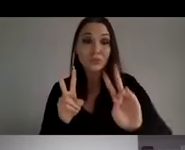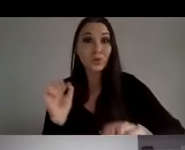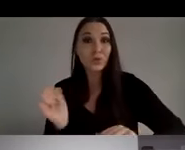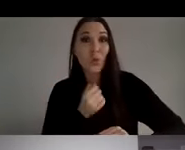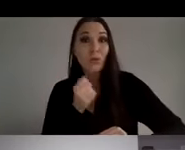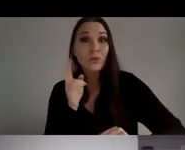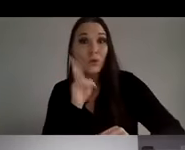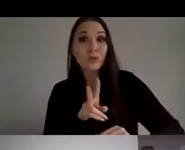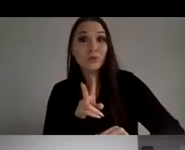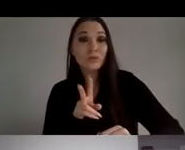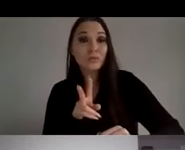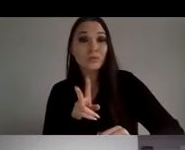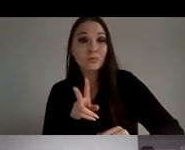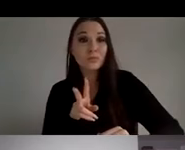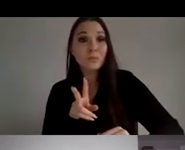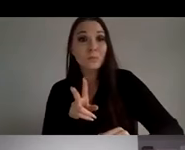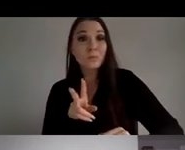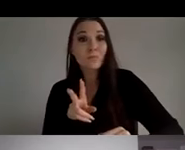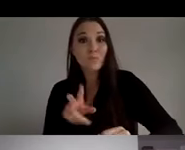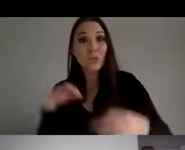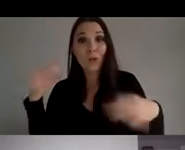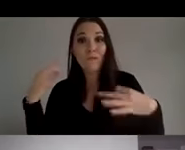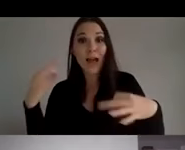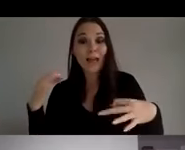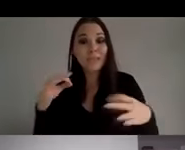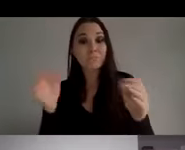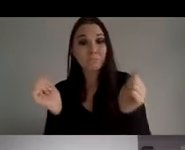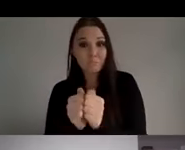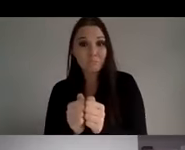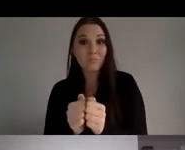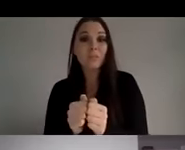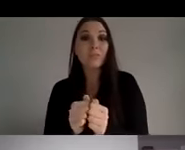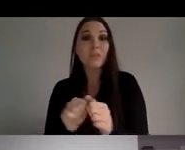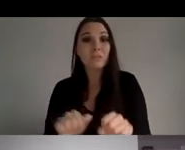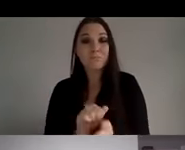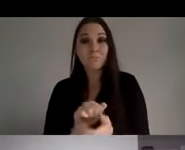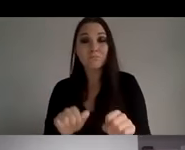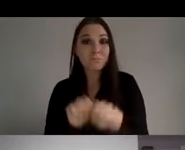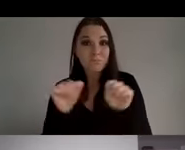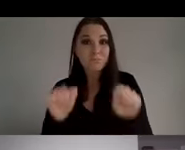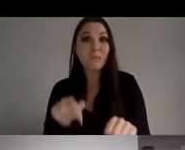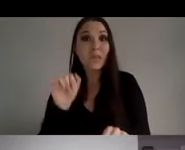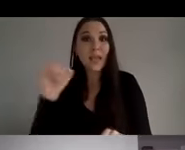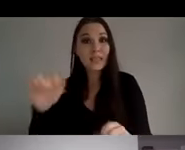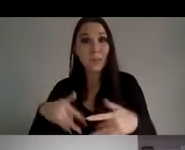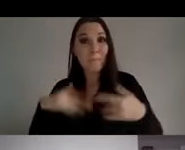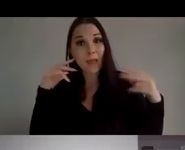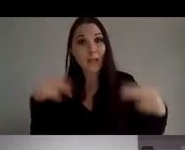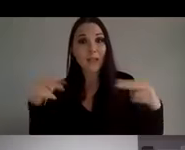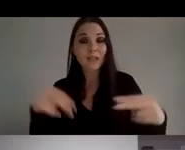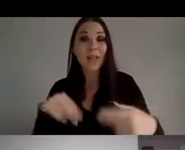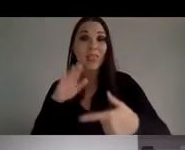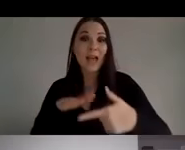to be certified. That was sort of his opinion. And then sort of as Stefan said, you had to then meet